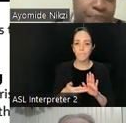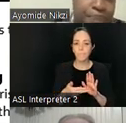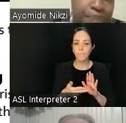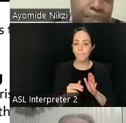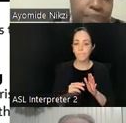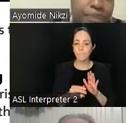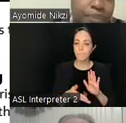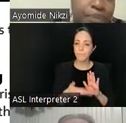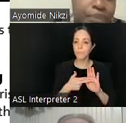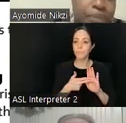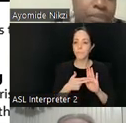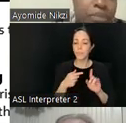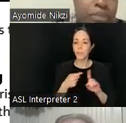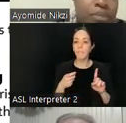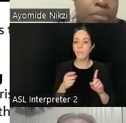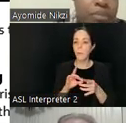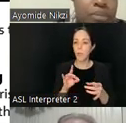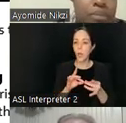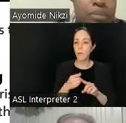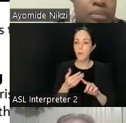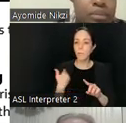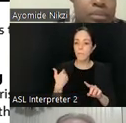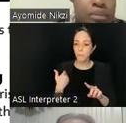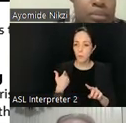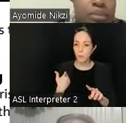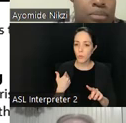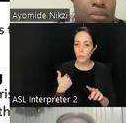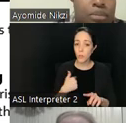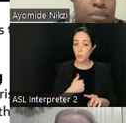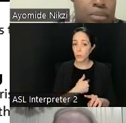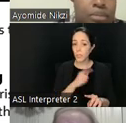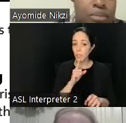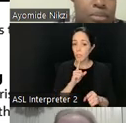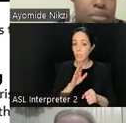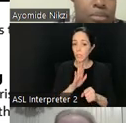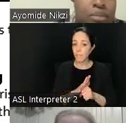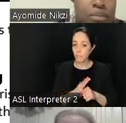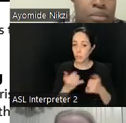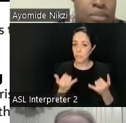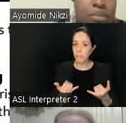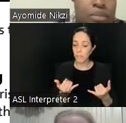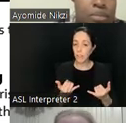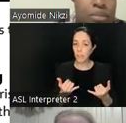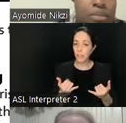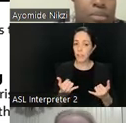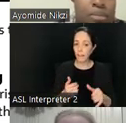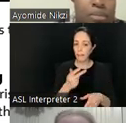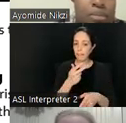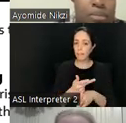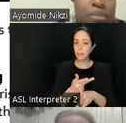by that comment from CMUP for a while. Are we confirming it today and that we'll just go through with that comment?